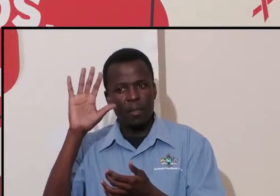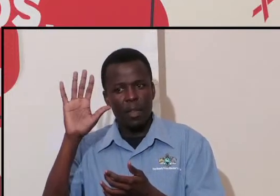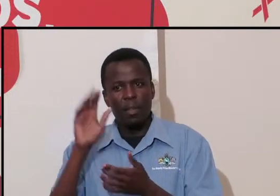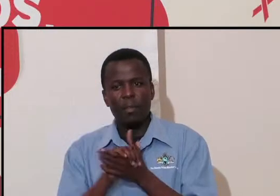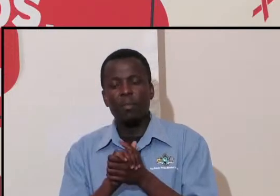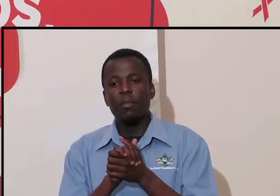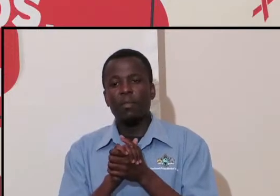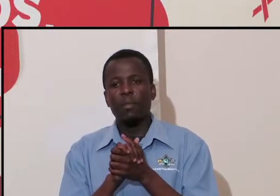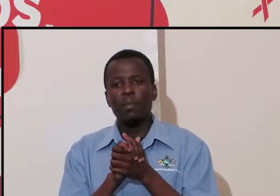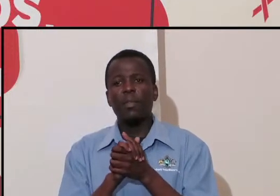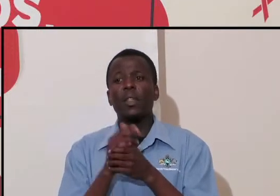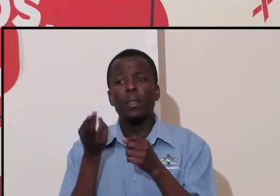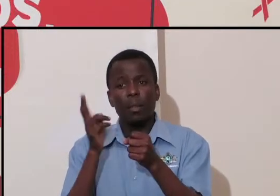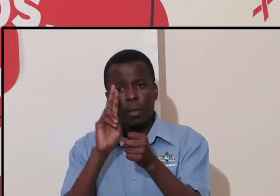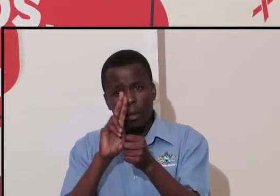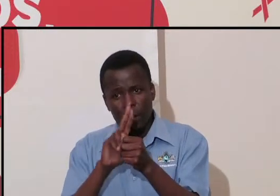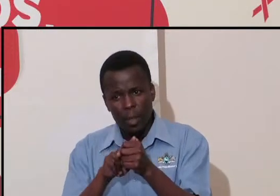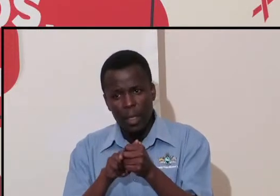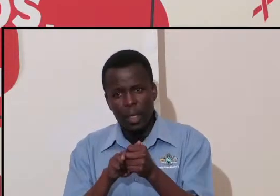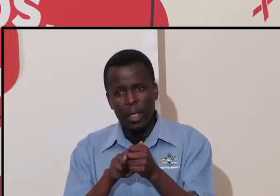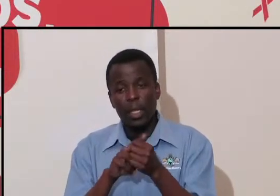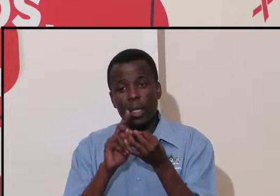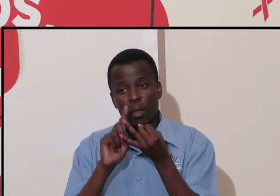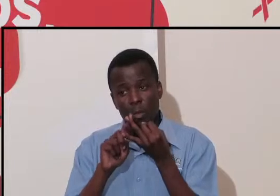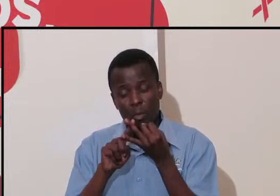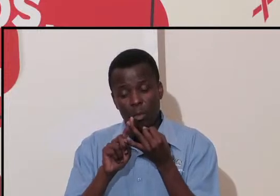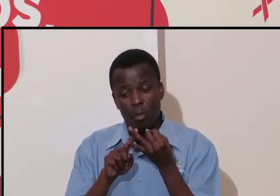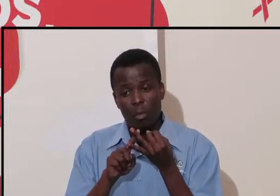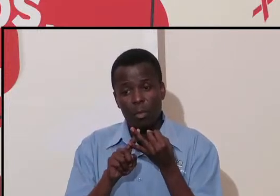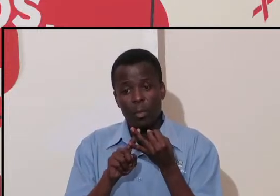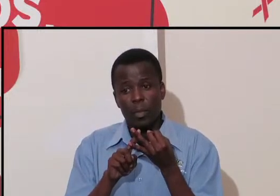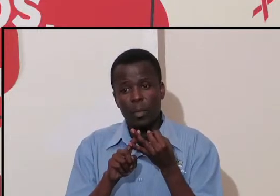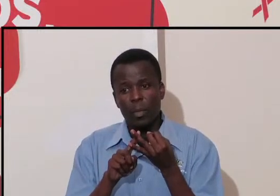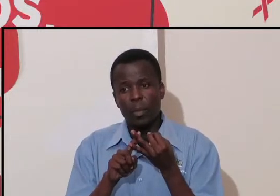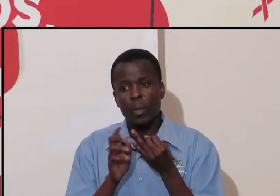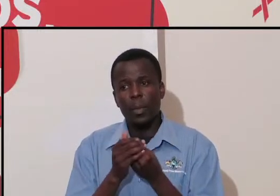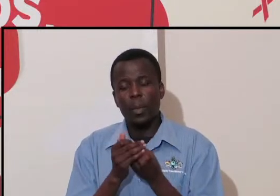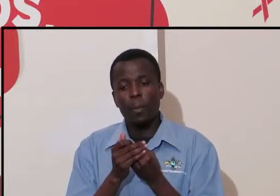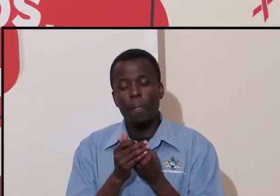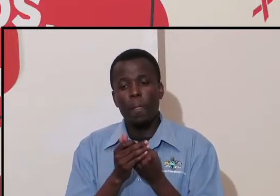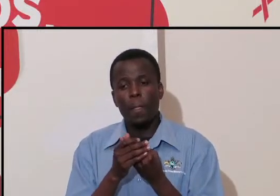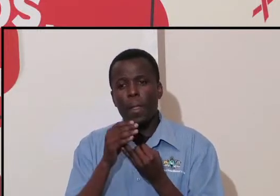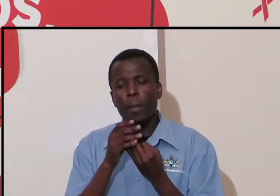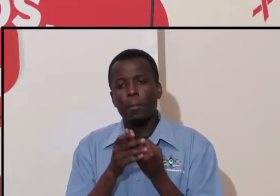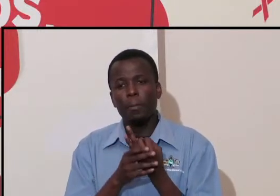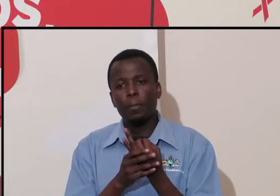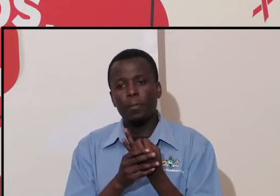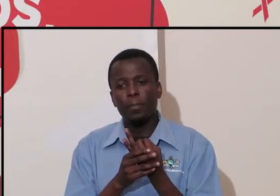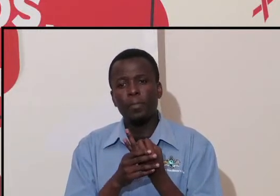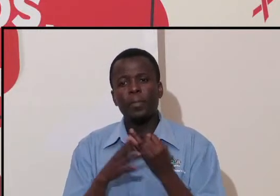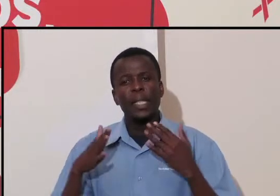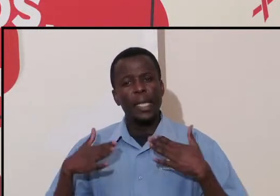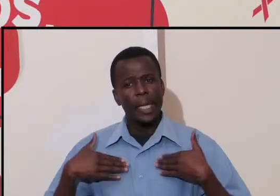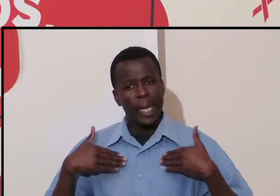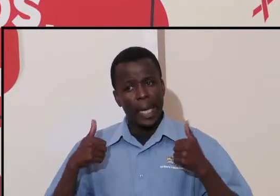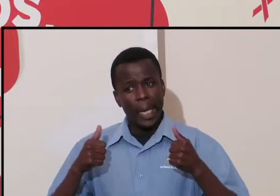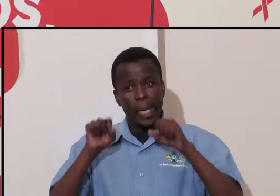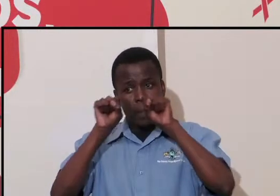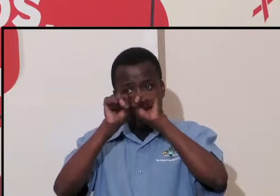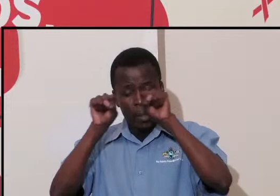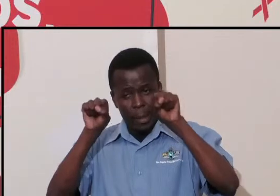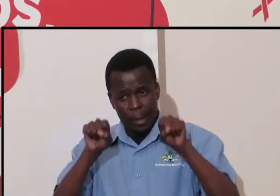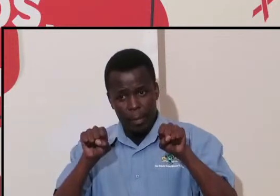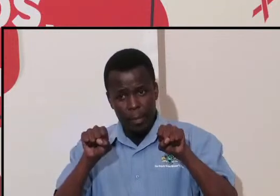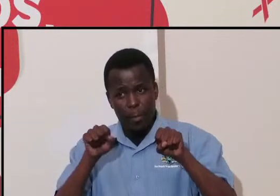Second, building enduring capabilities. That means that our health systems and communities